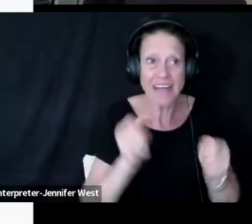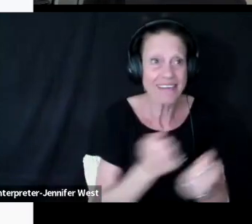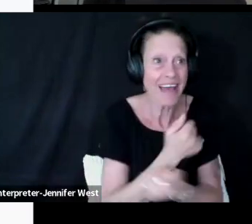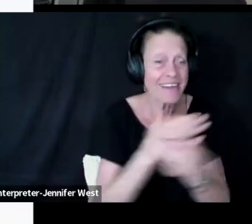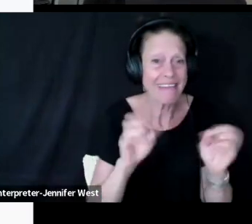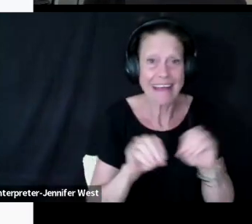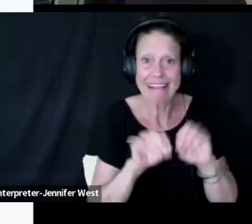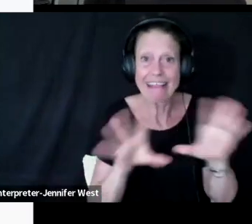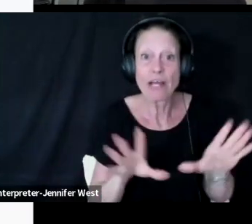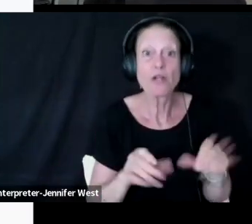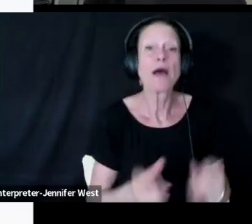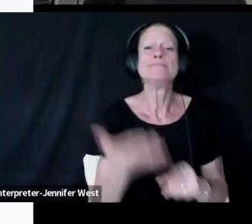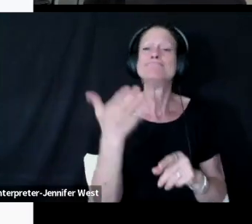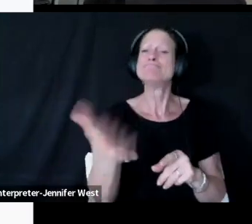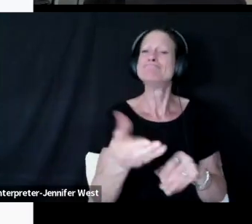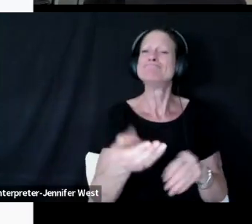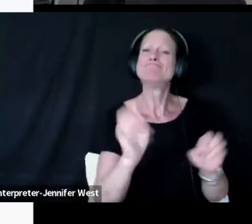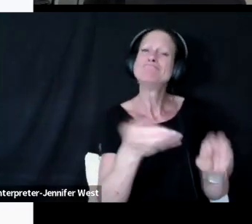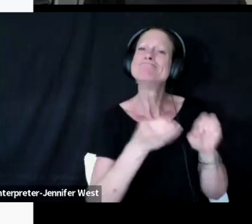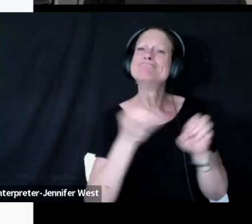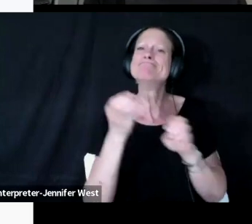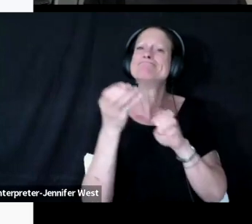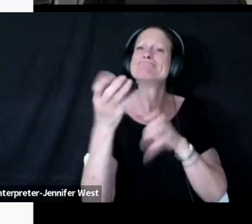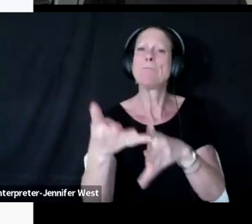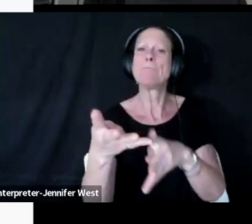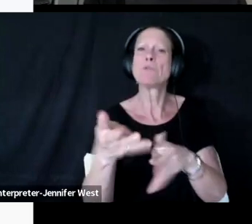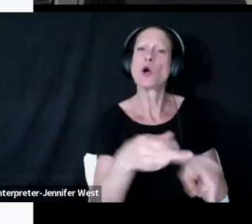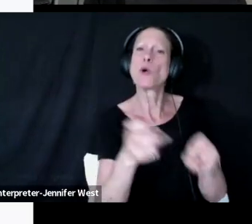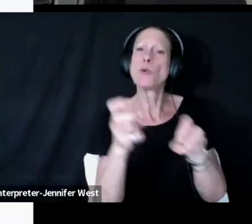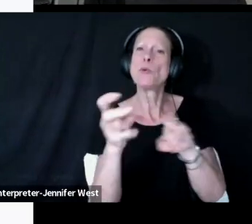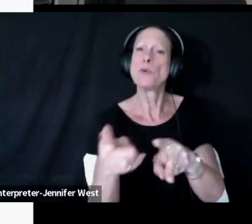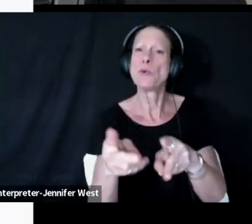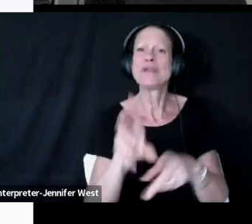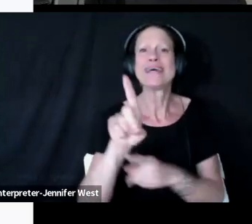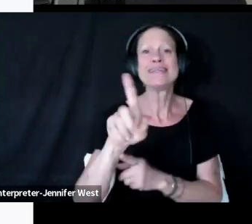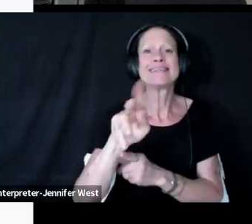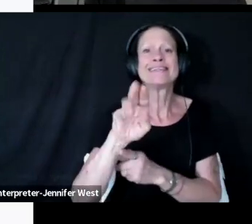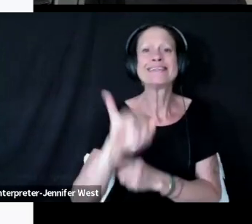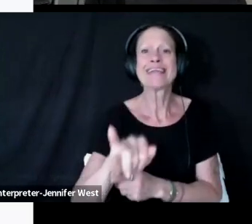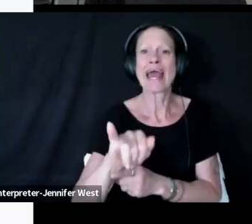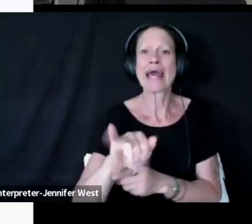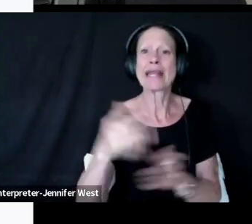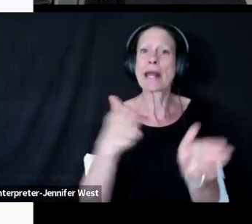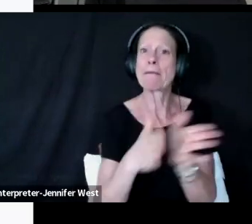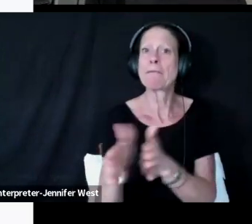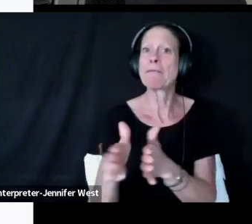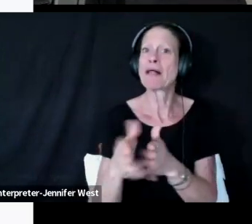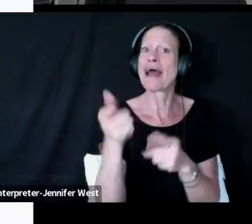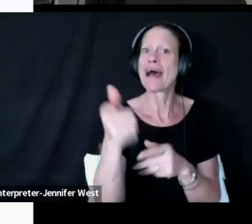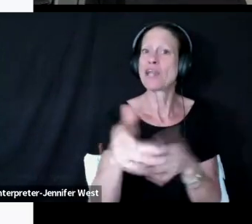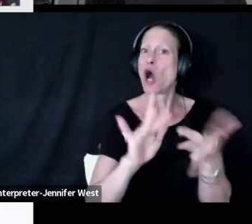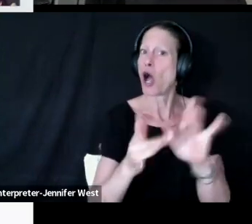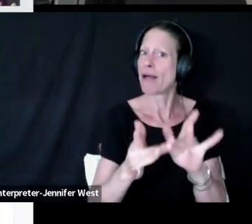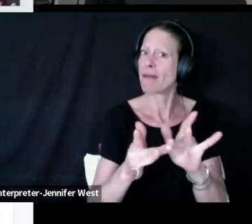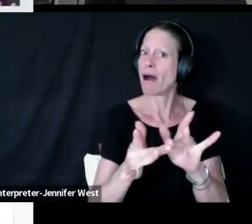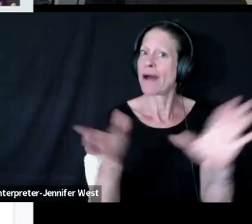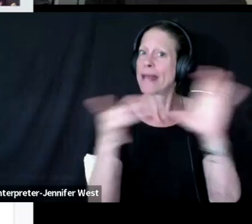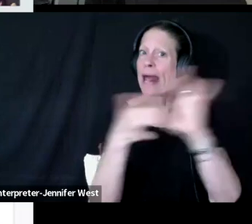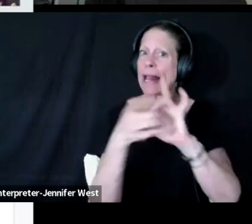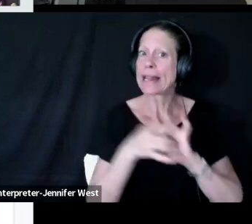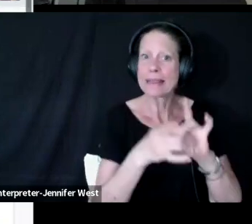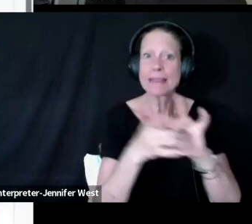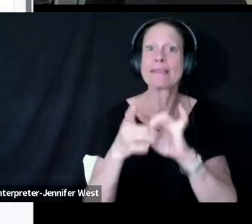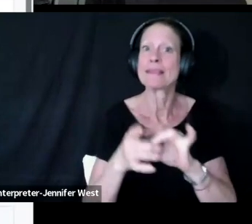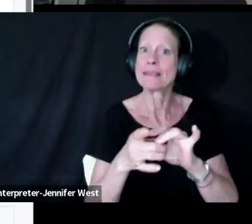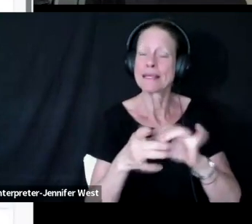Danny plan. You can put them in any of these categories. You can find them really easily over here at links, documents, and photos. You can